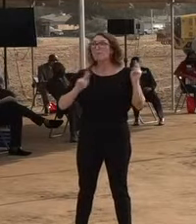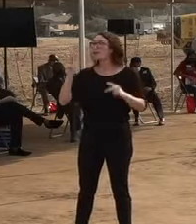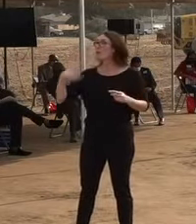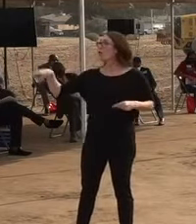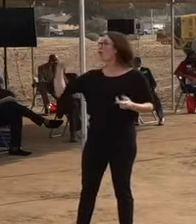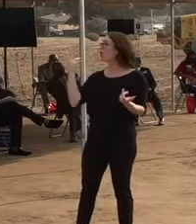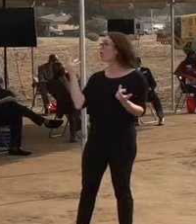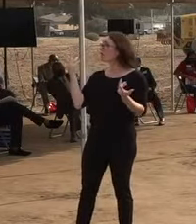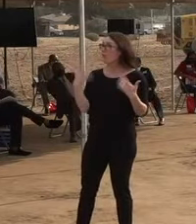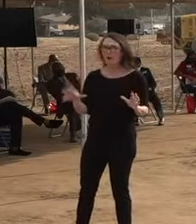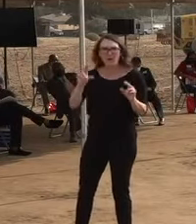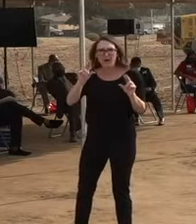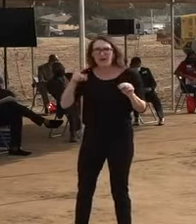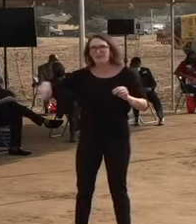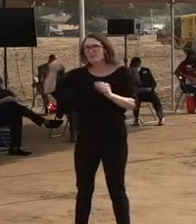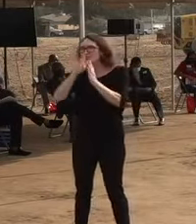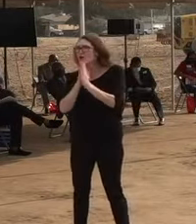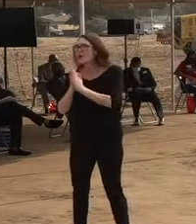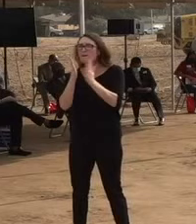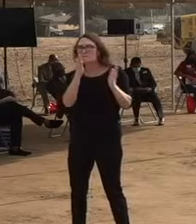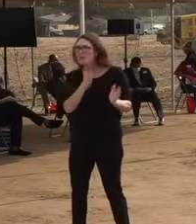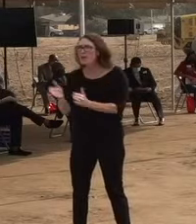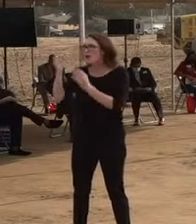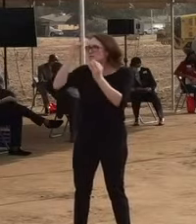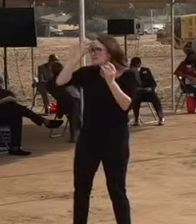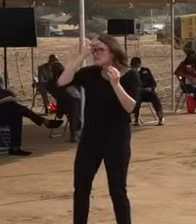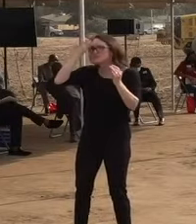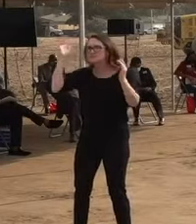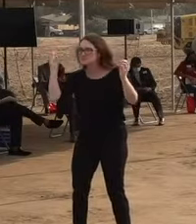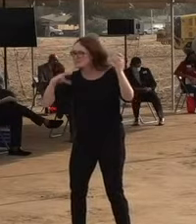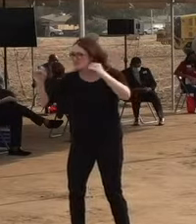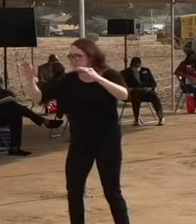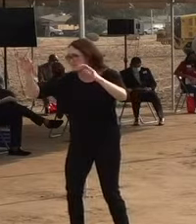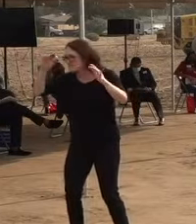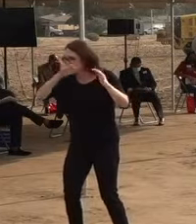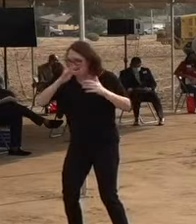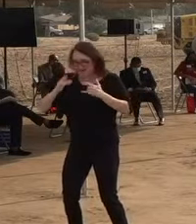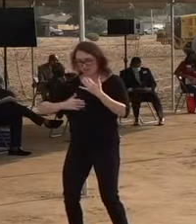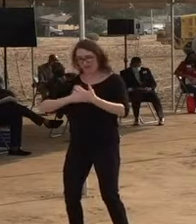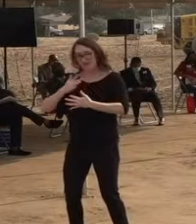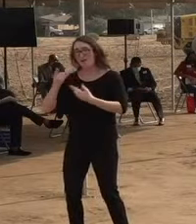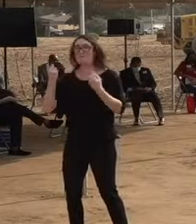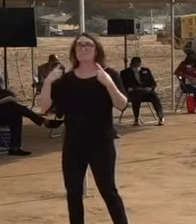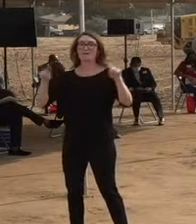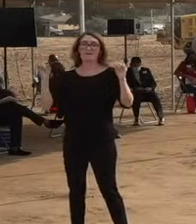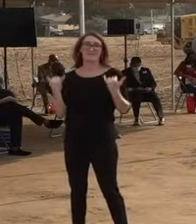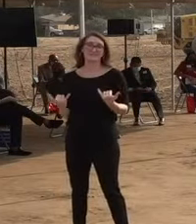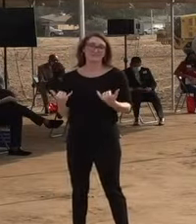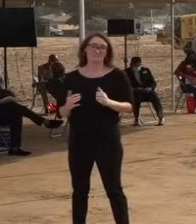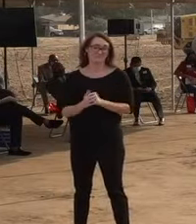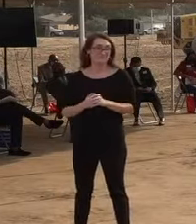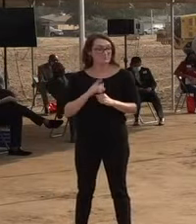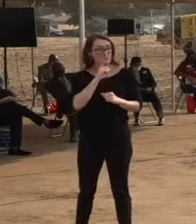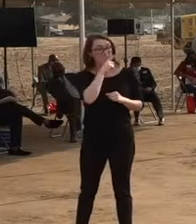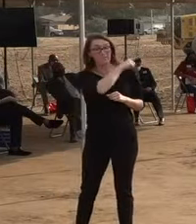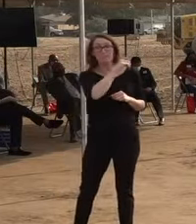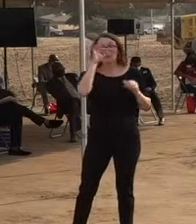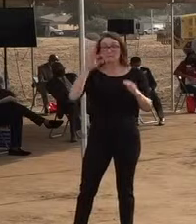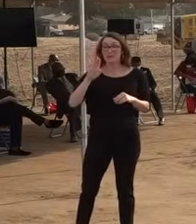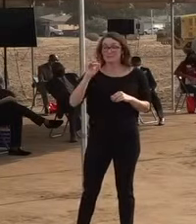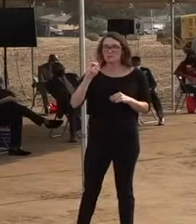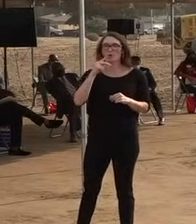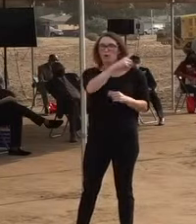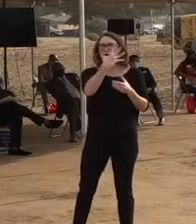planning, wanting to make this happen, and we are so proud to be part of all of that happening. Pastor Binion was on our first Citizens Bond Oversight Committee